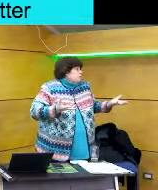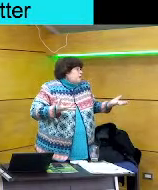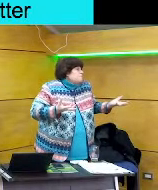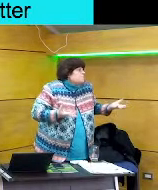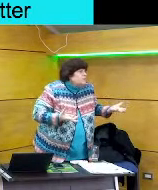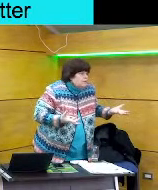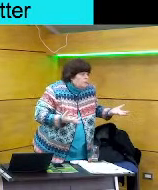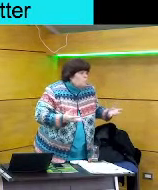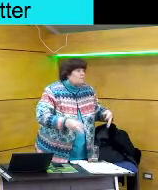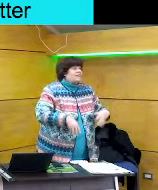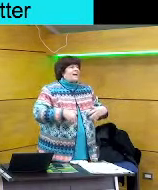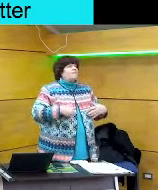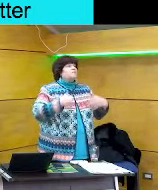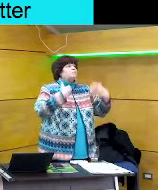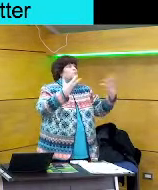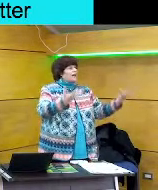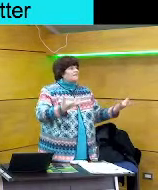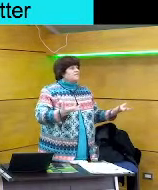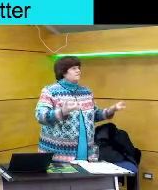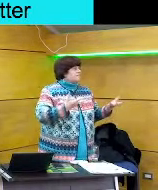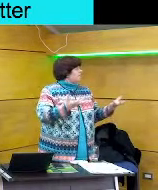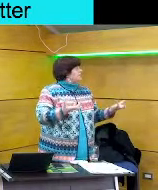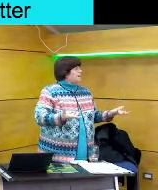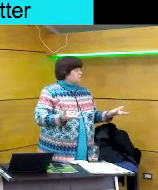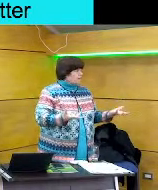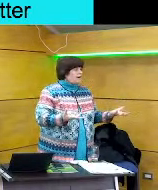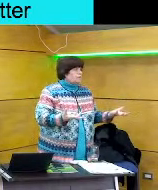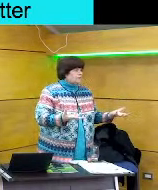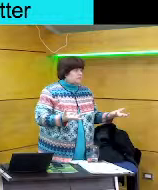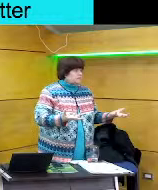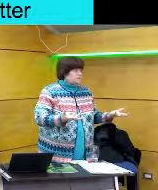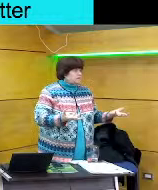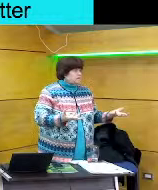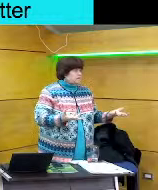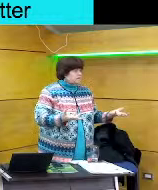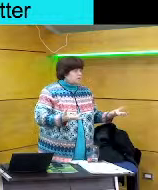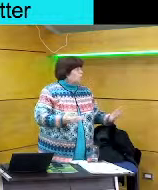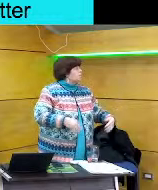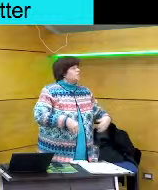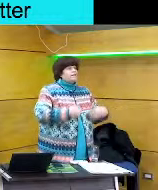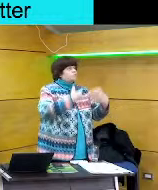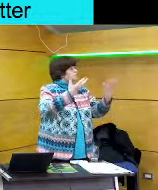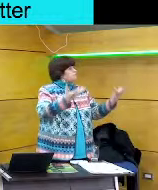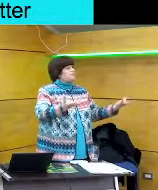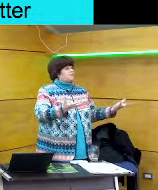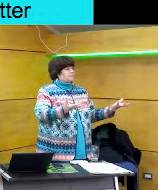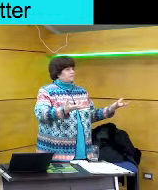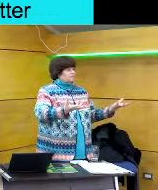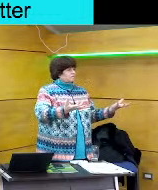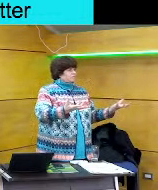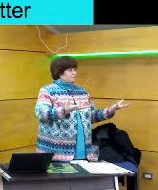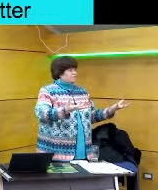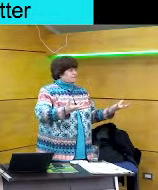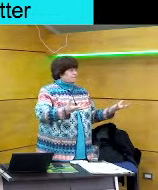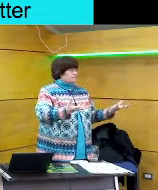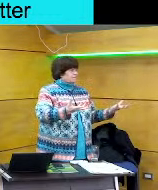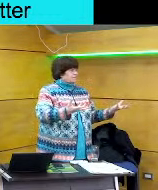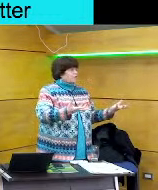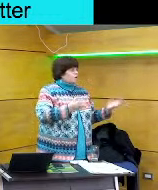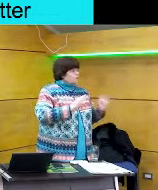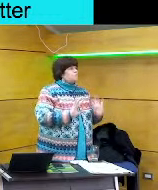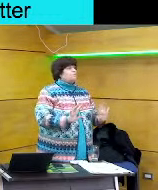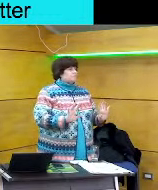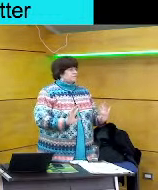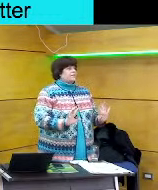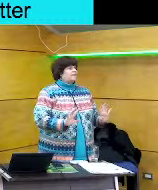do it right, maybe they won't, but they have to practice saying it out loud or they'll never speak.